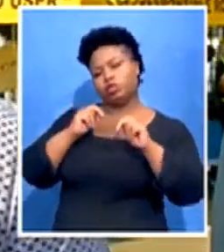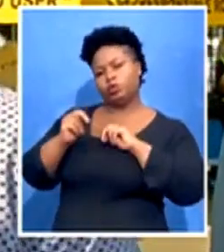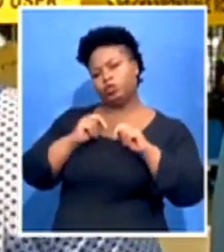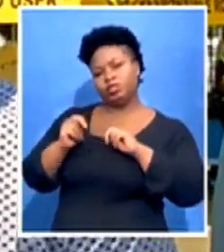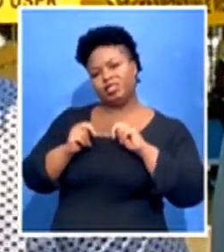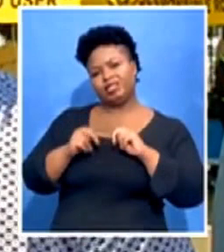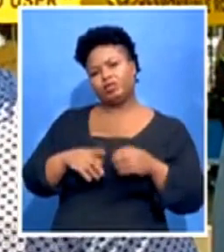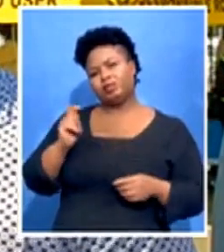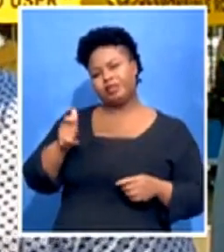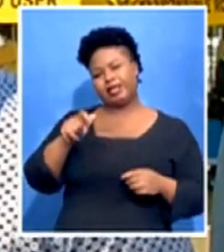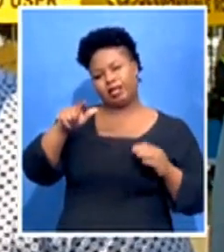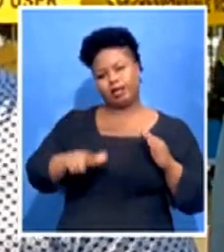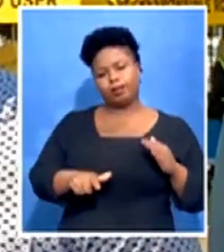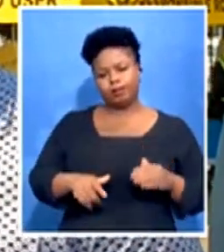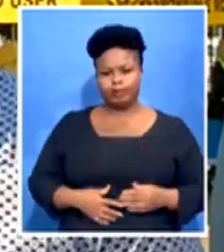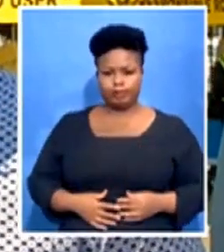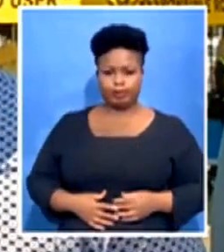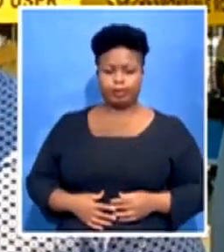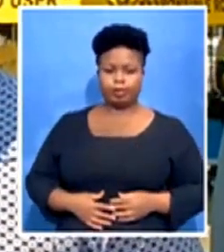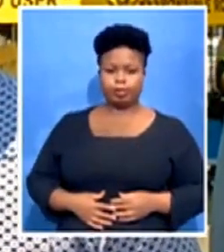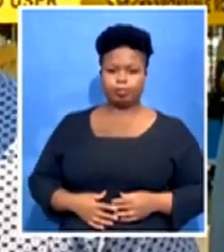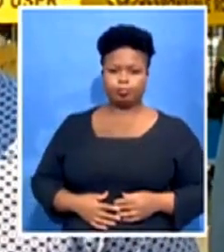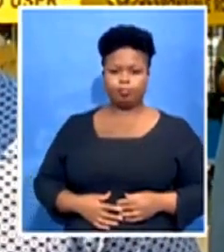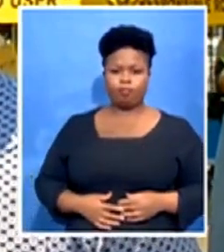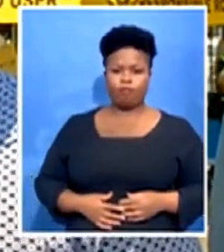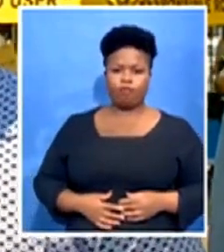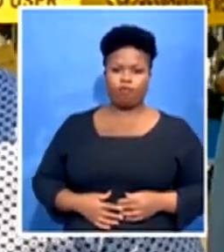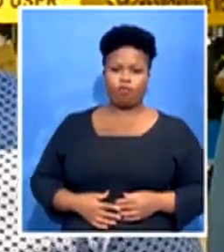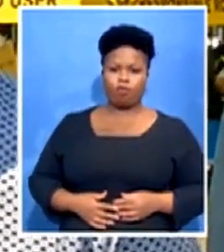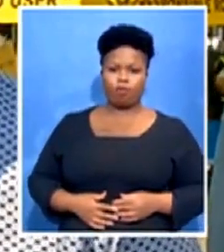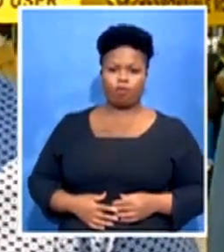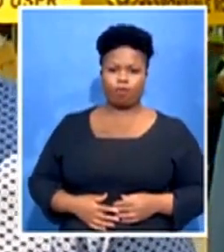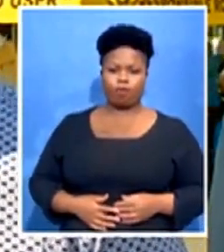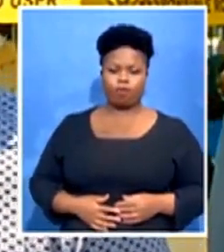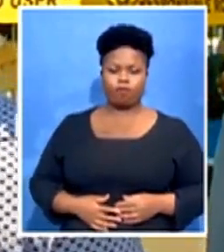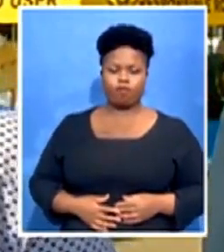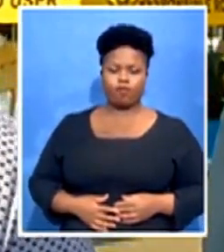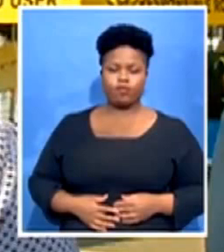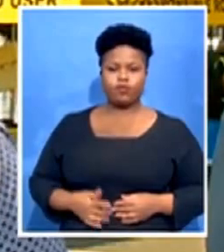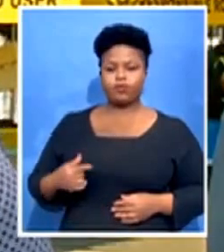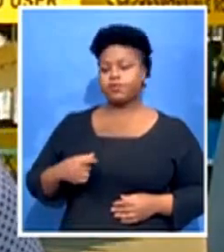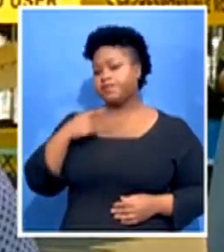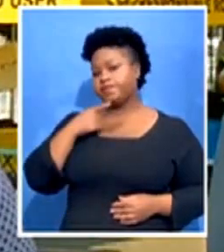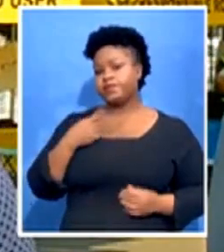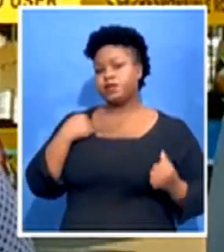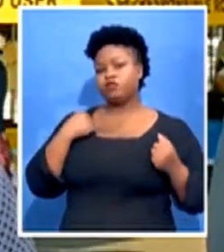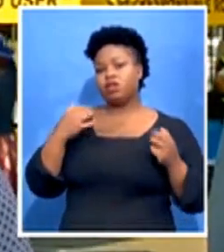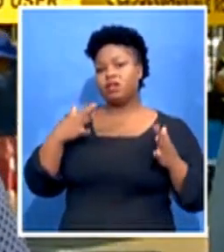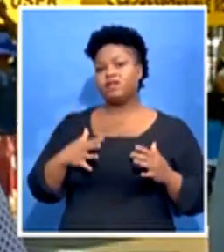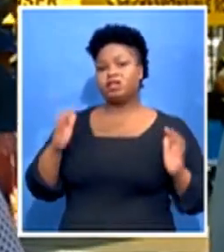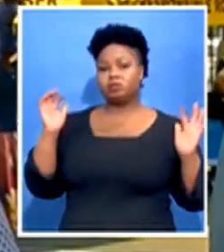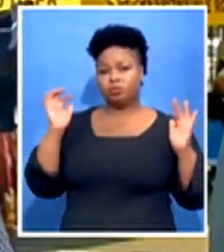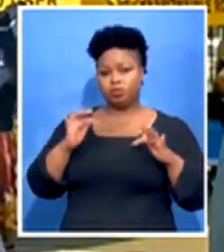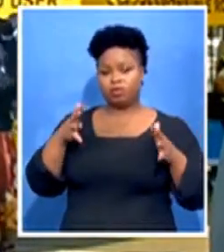as I've said, they're here, motorists are trickling in. You know, it's not like if you have a fine, you'll be